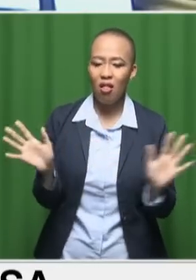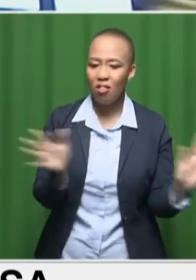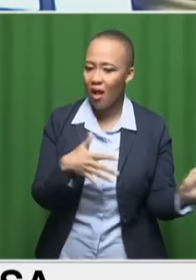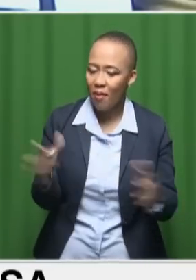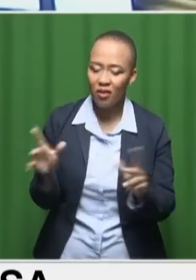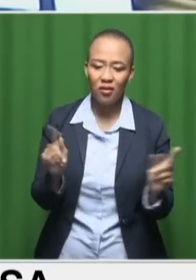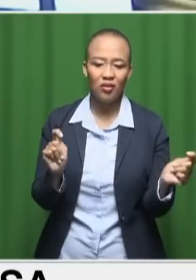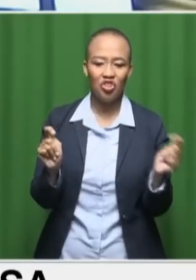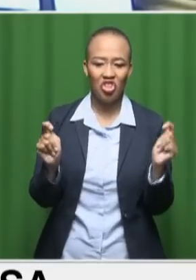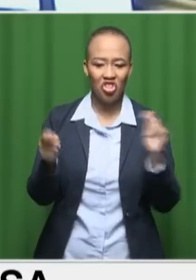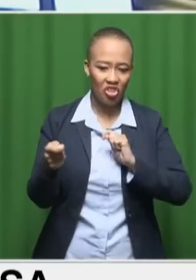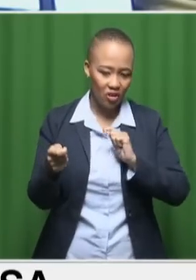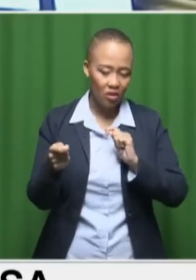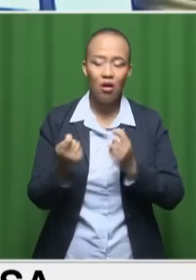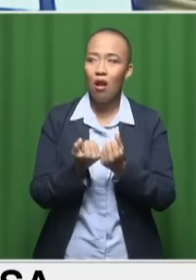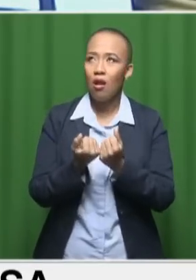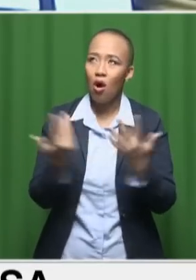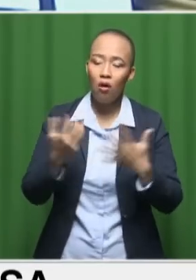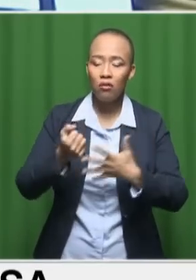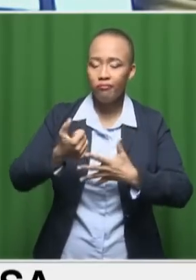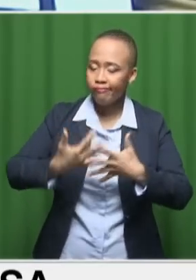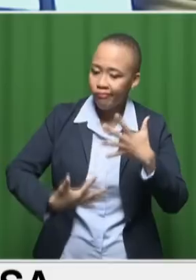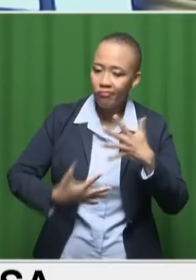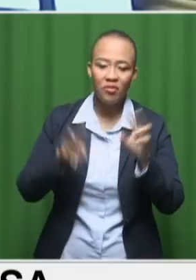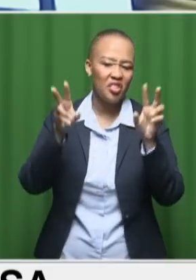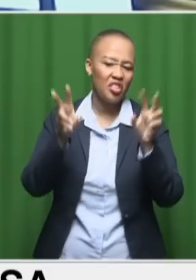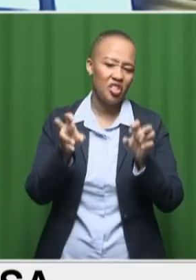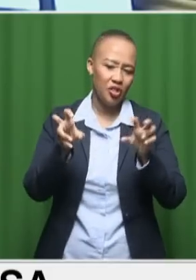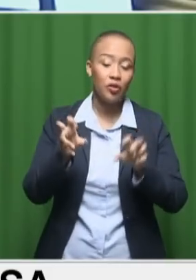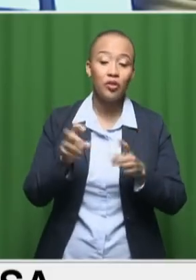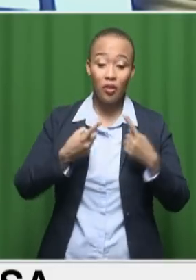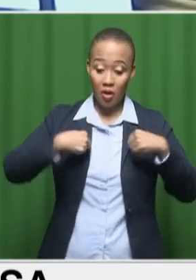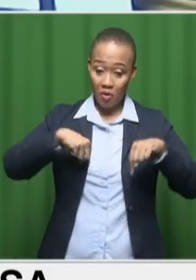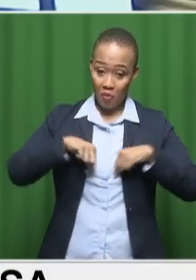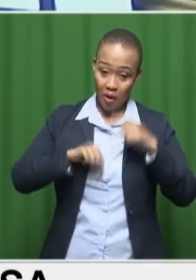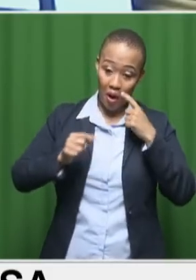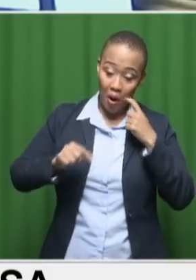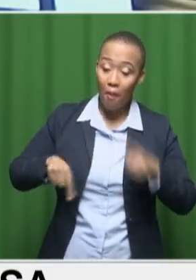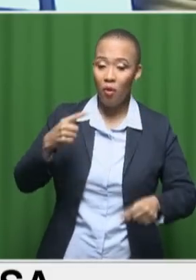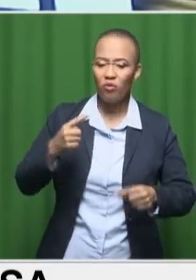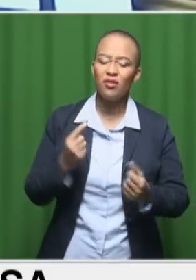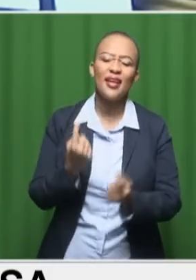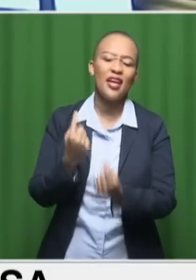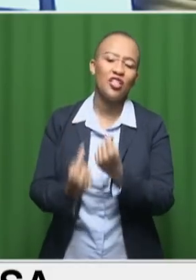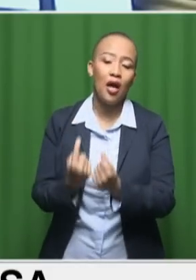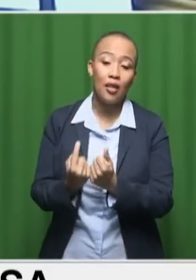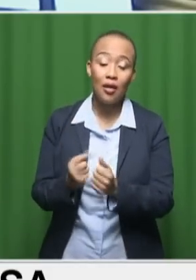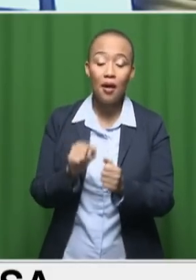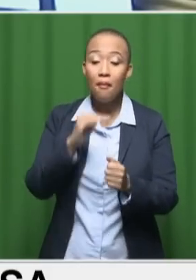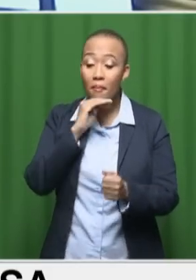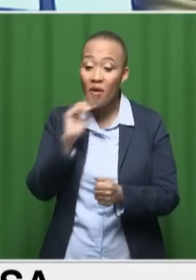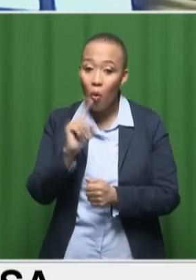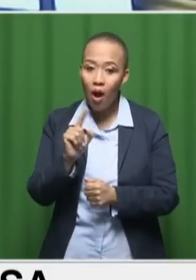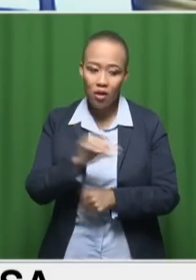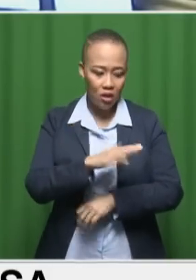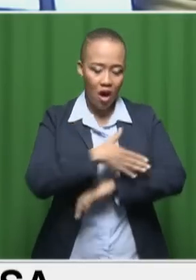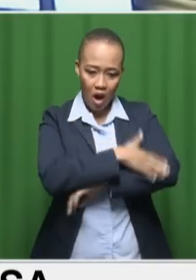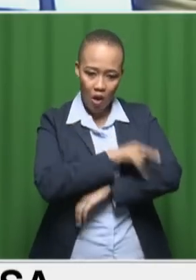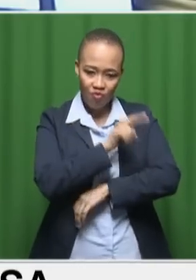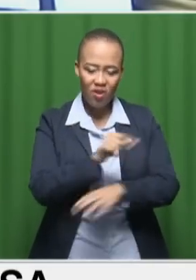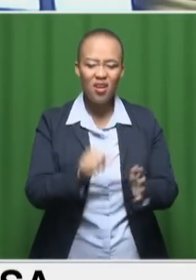that, not to distance itself from the United States, but rather to create points that pragmatically benefit